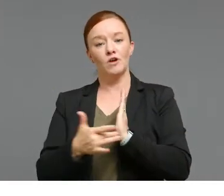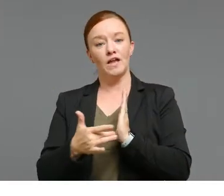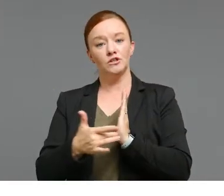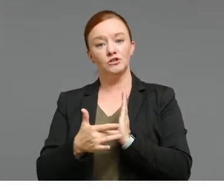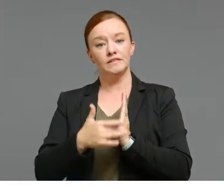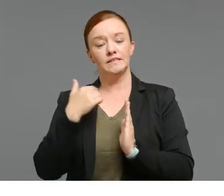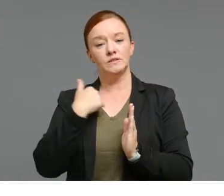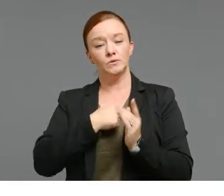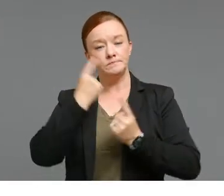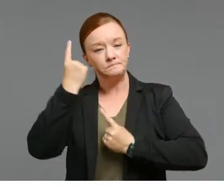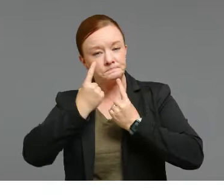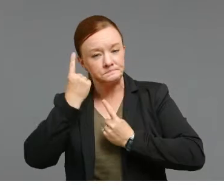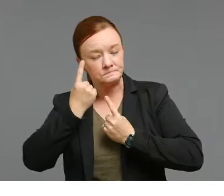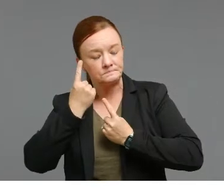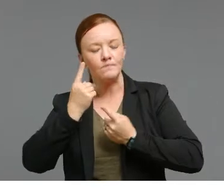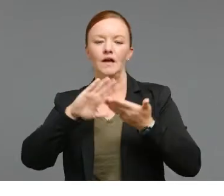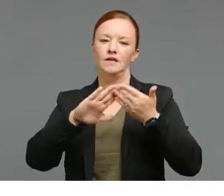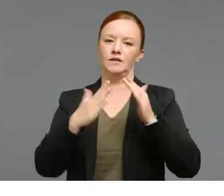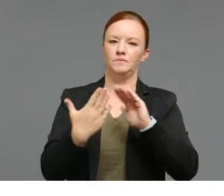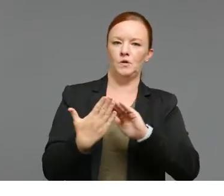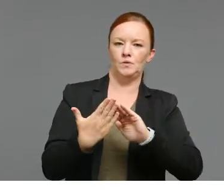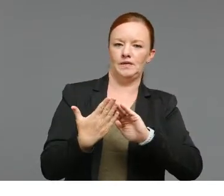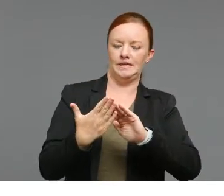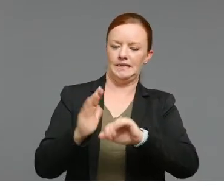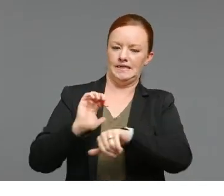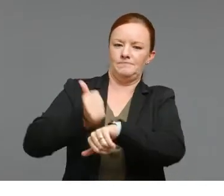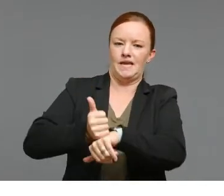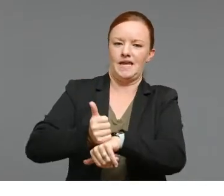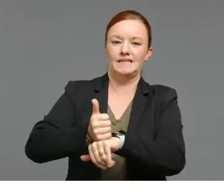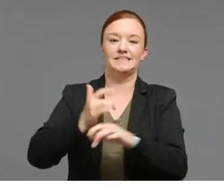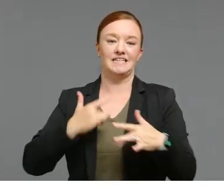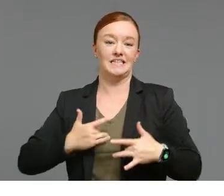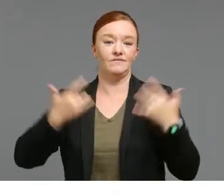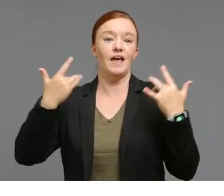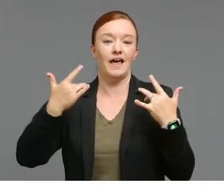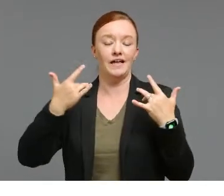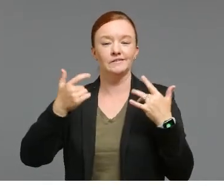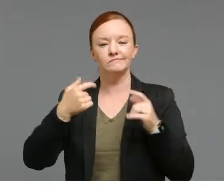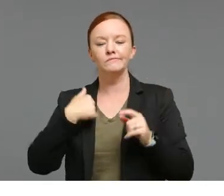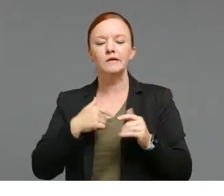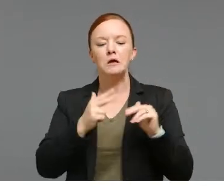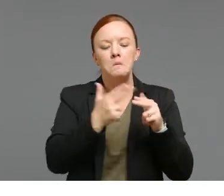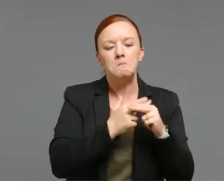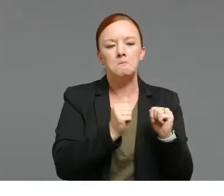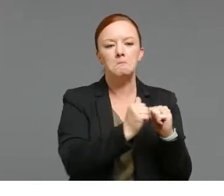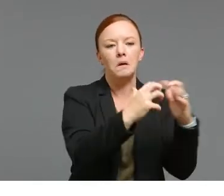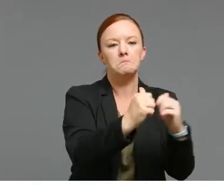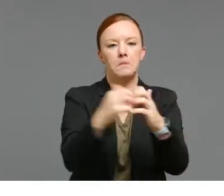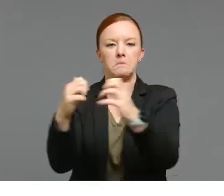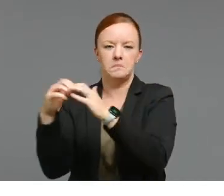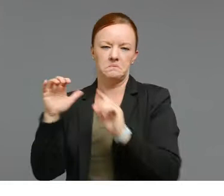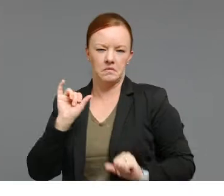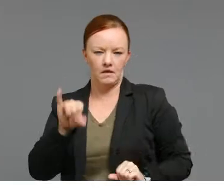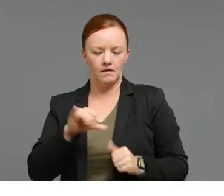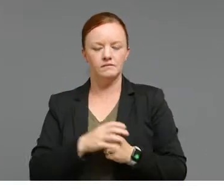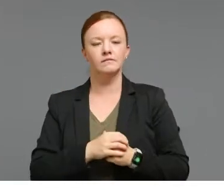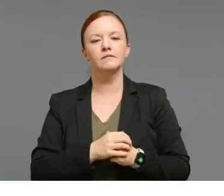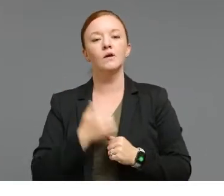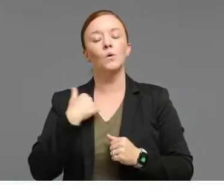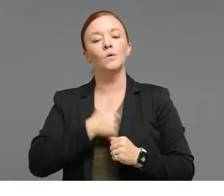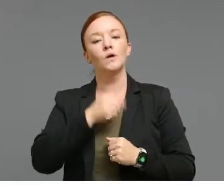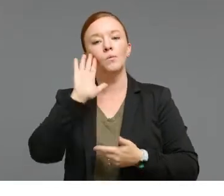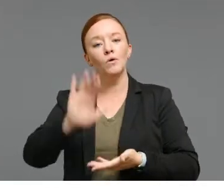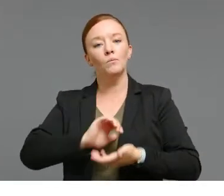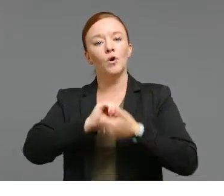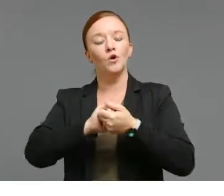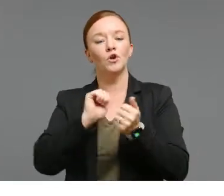are looking at is our community-based vaccination events. We will be partnering with some of our